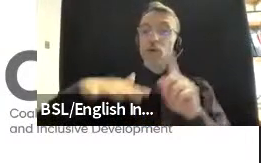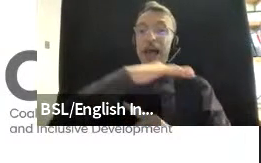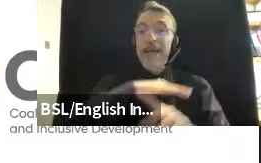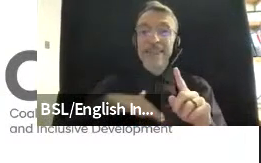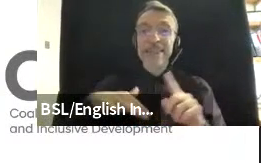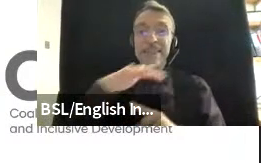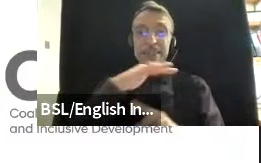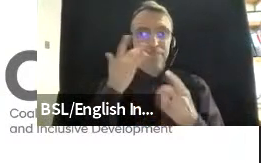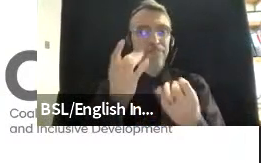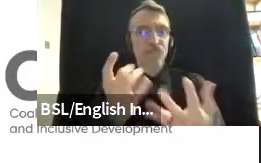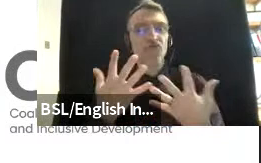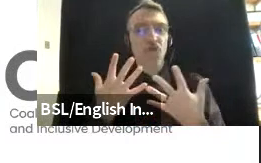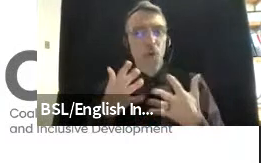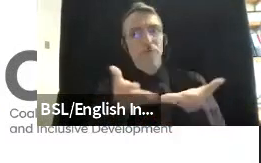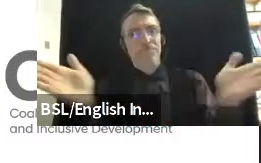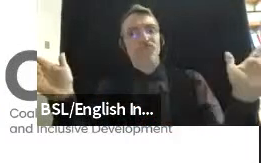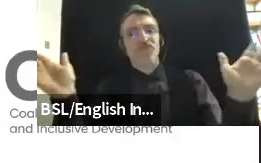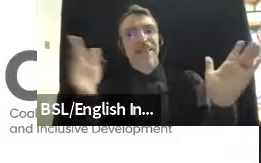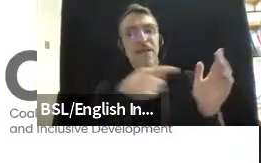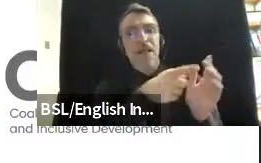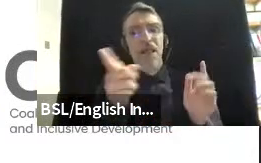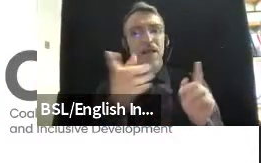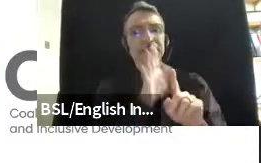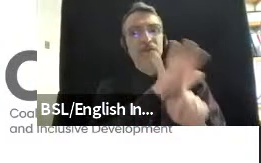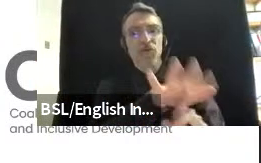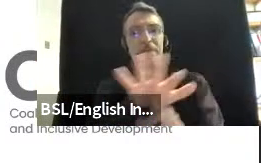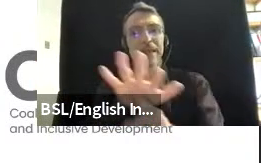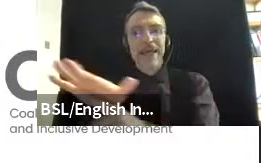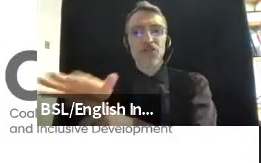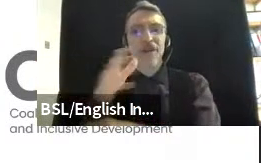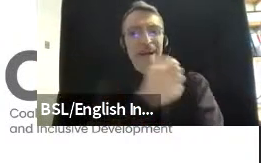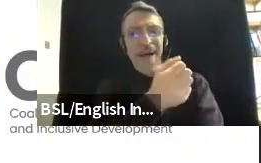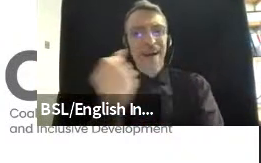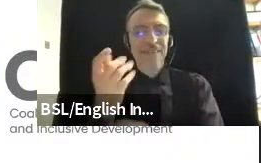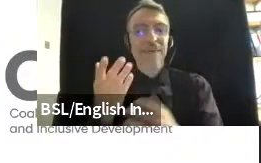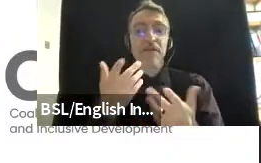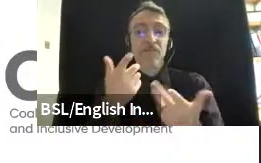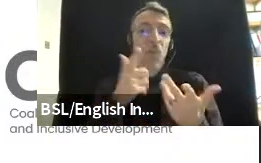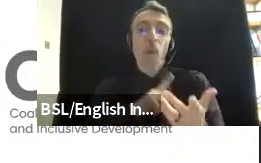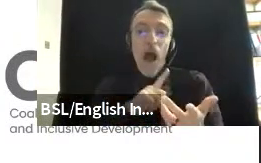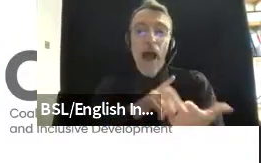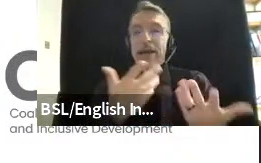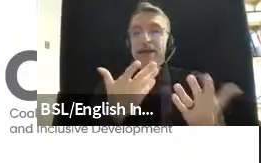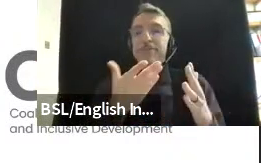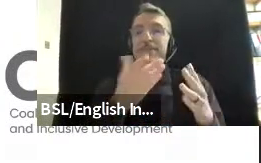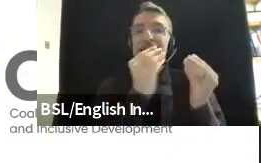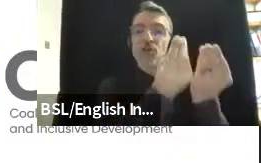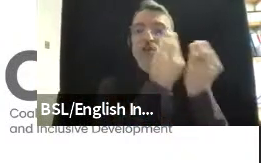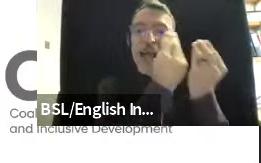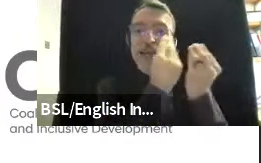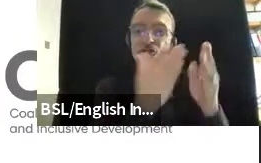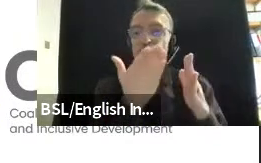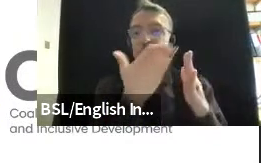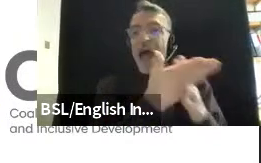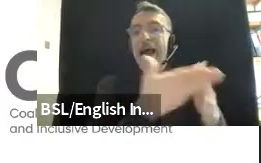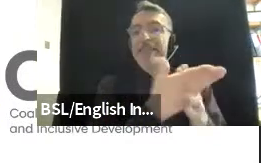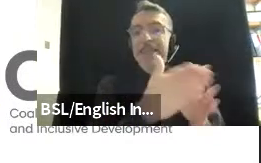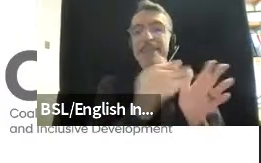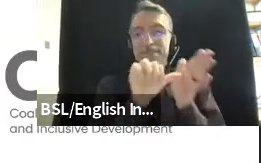displays of discrimination, and particularly concerning was around access to education, and girls in